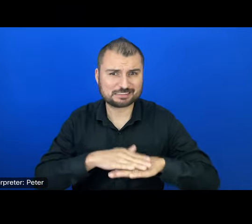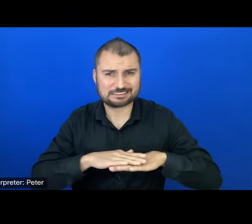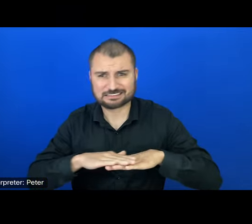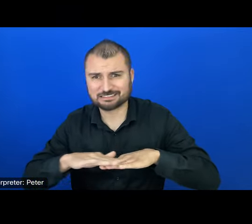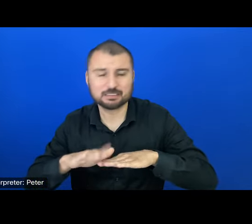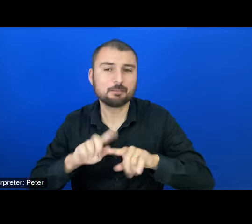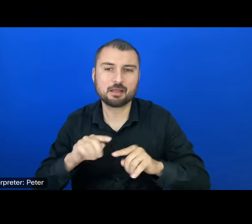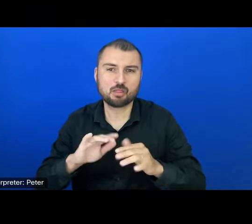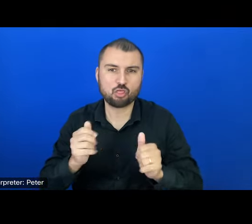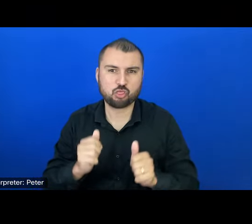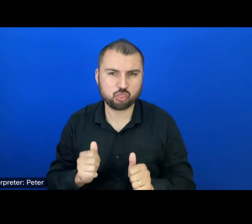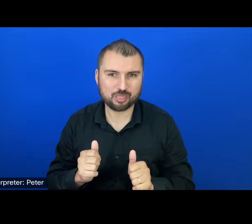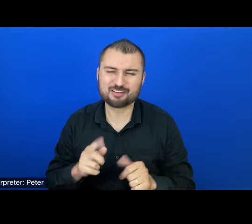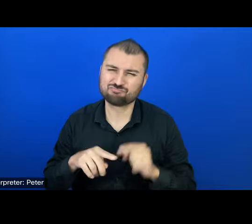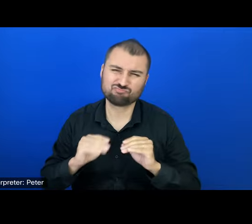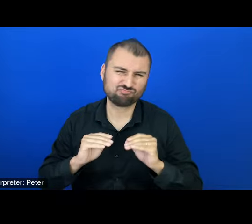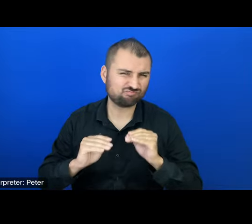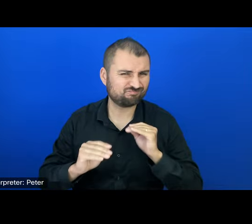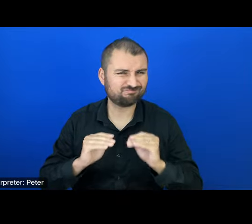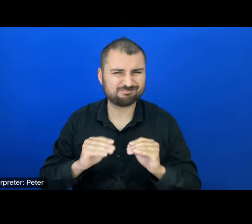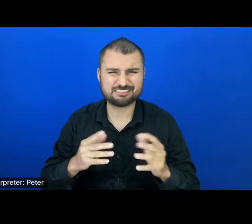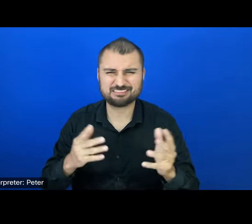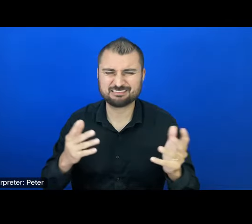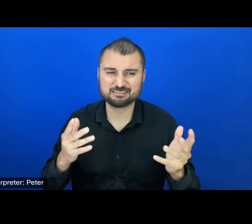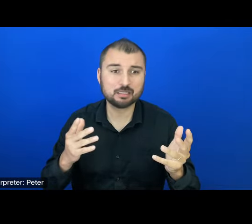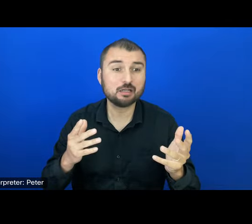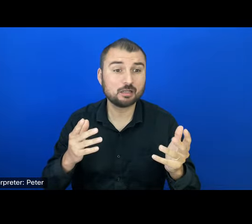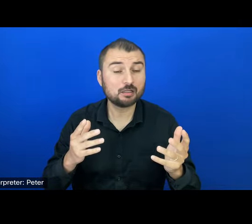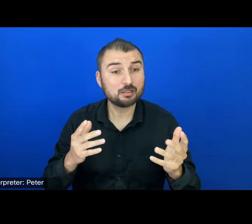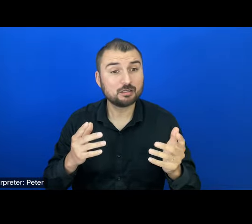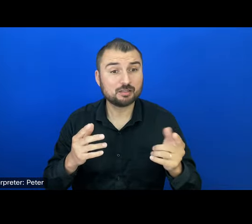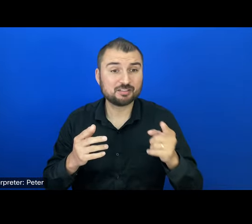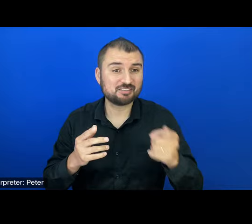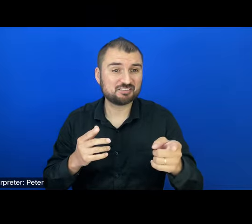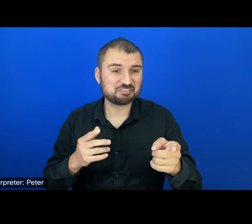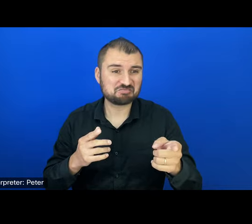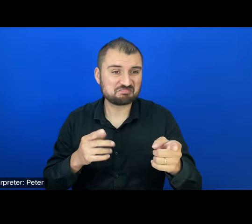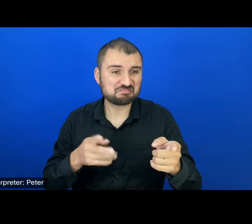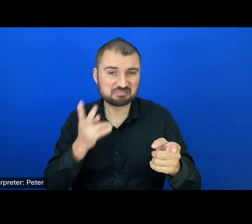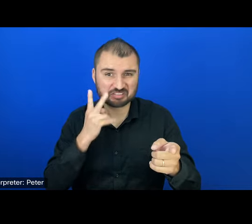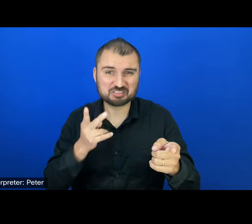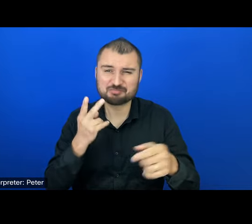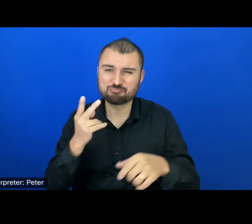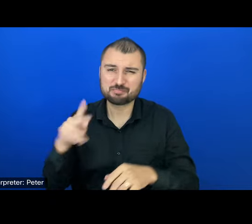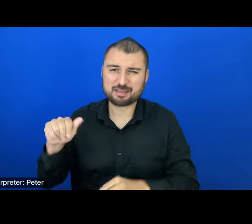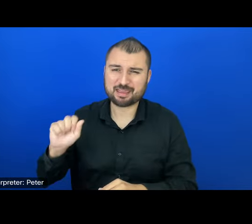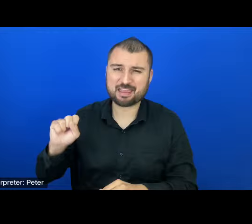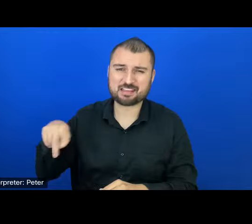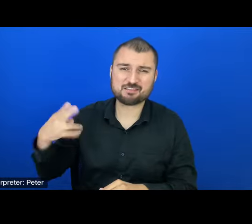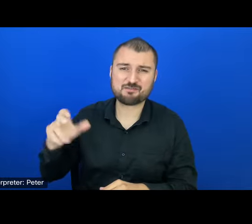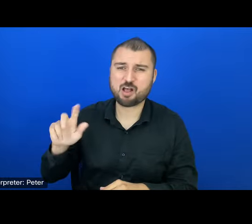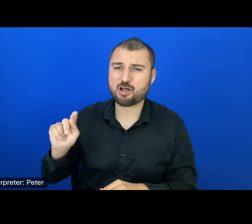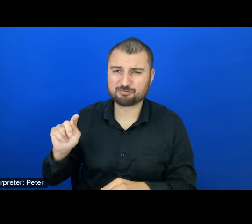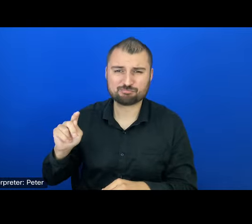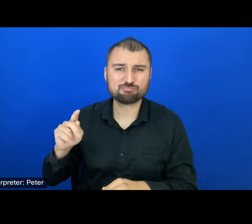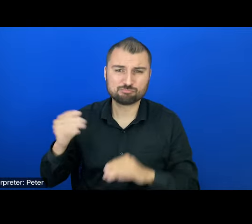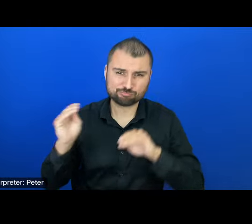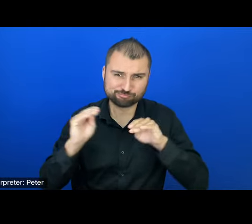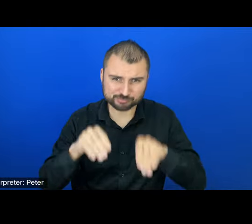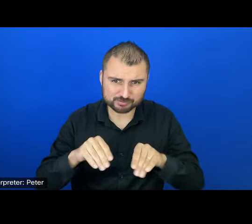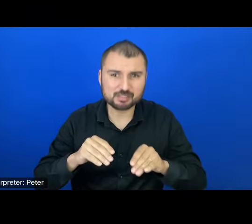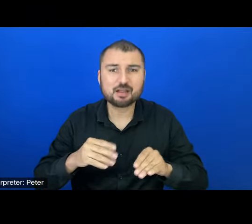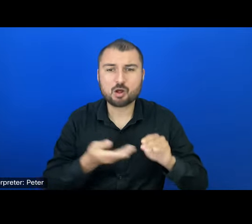deteriorated beyond repair. So it's where you can't really patch a pothole with asphalt, but it's not degraded enough to grade either.